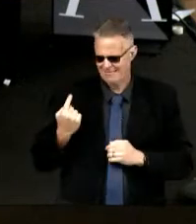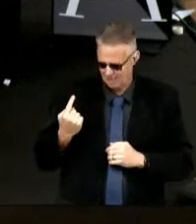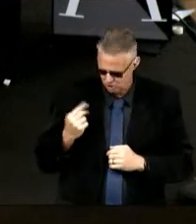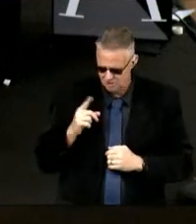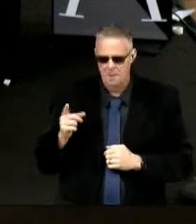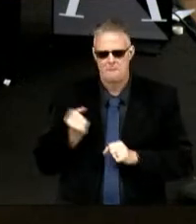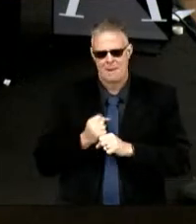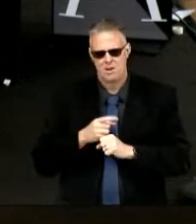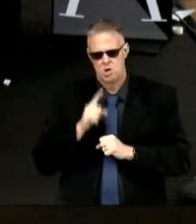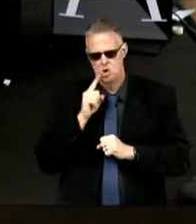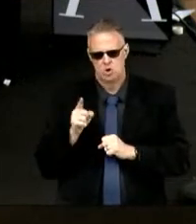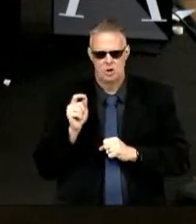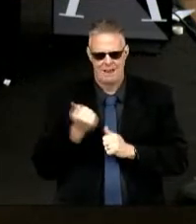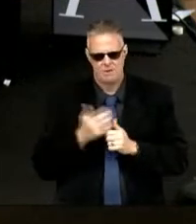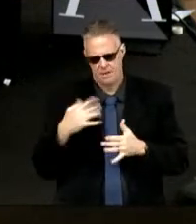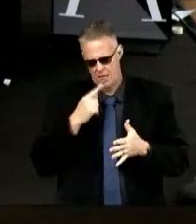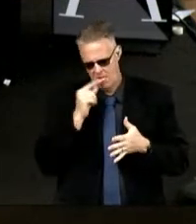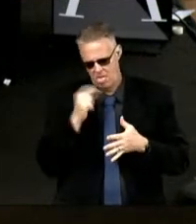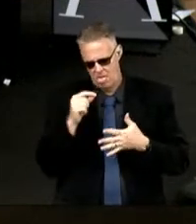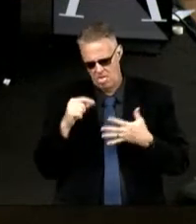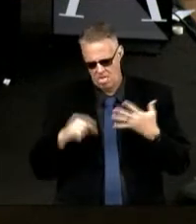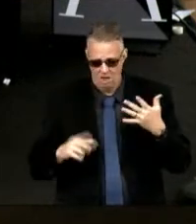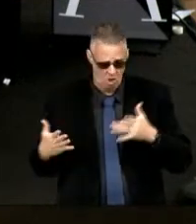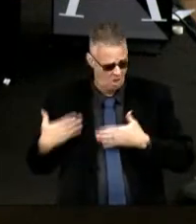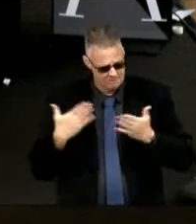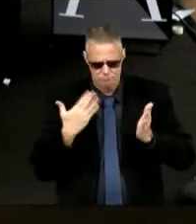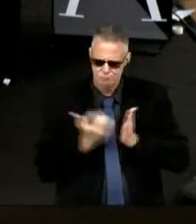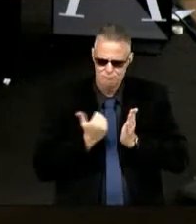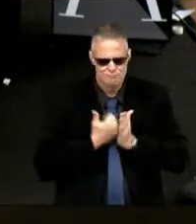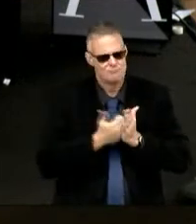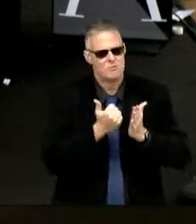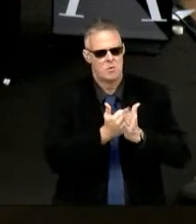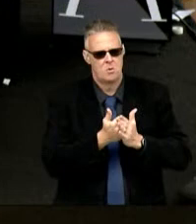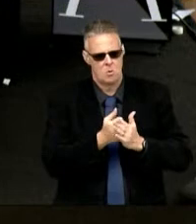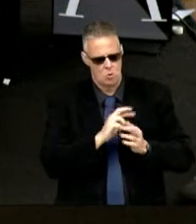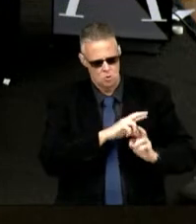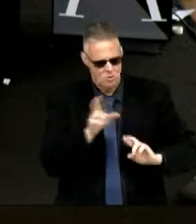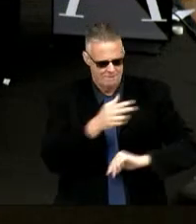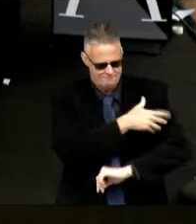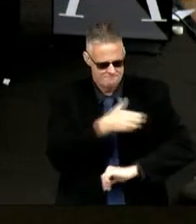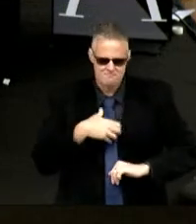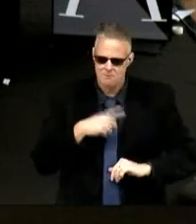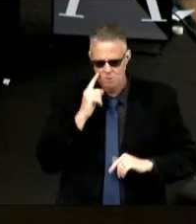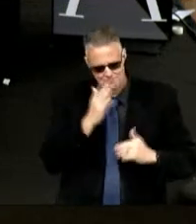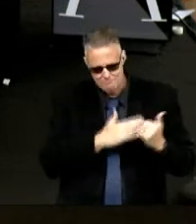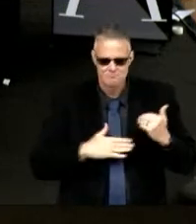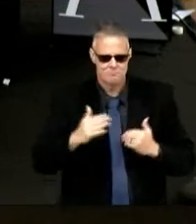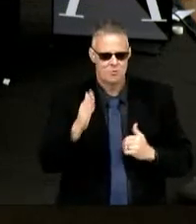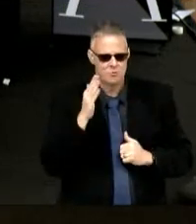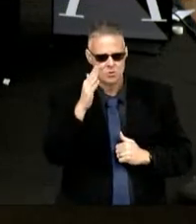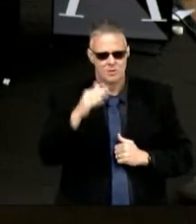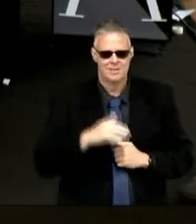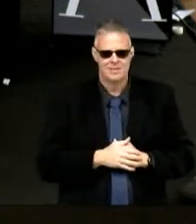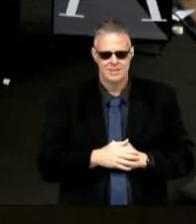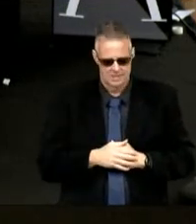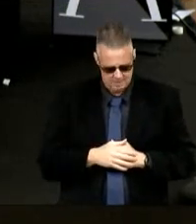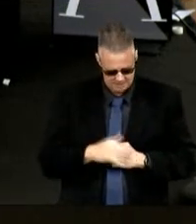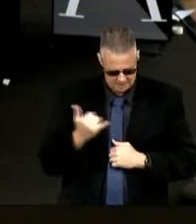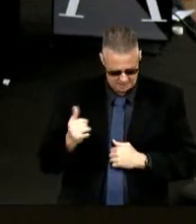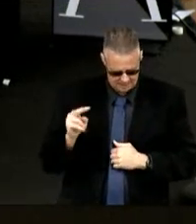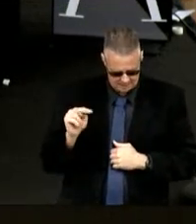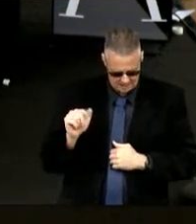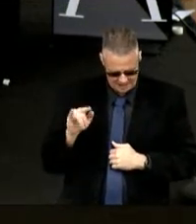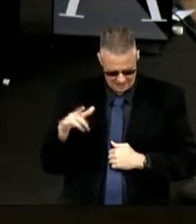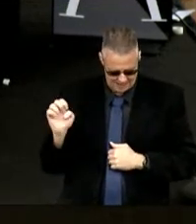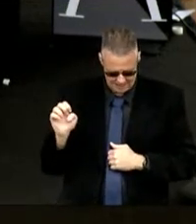and they made sure they learned everything that the teachers had to offer so they were well equipped for life after Archway. And now for Miss